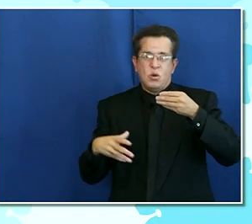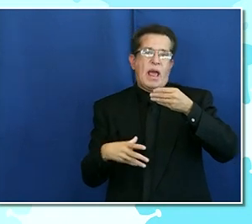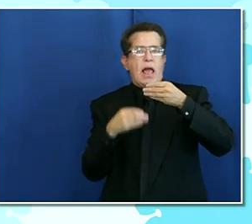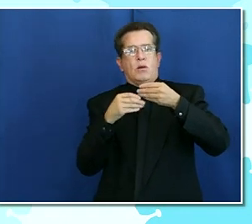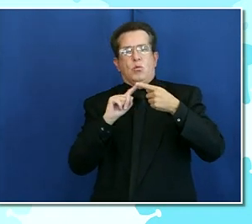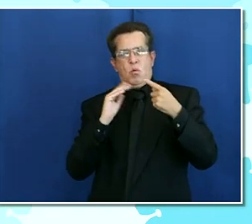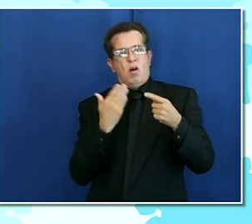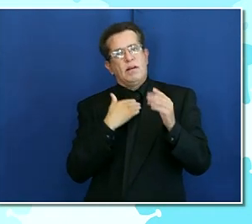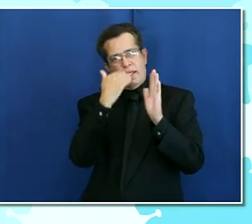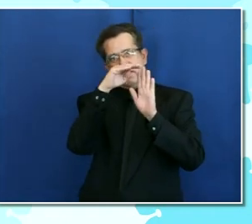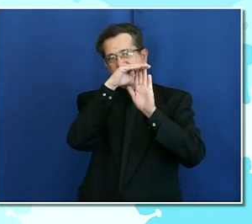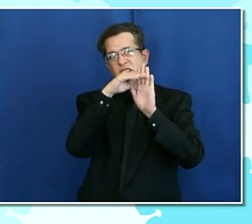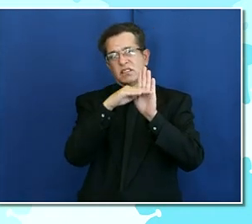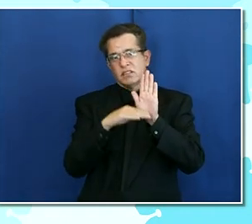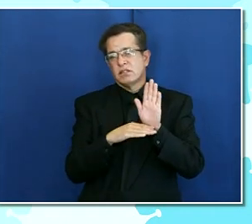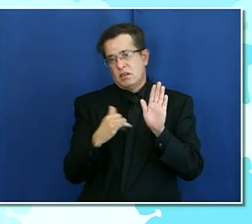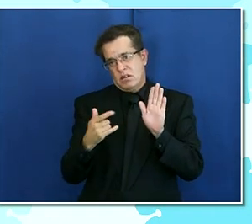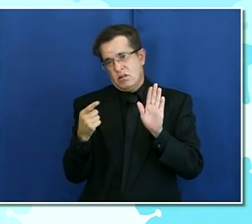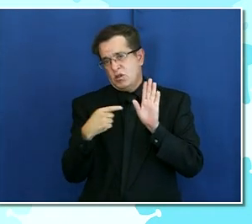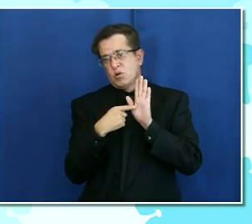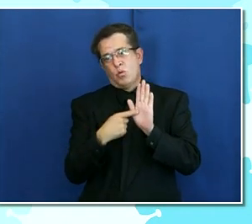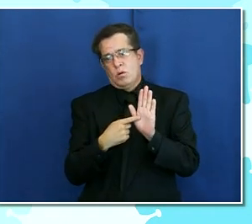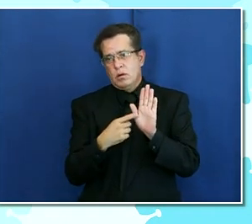our list, one in a